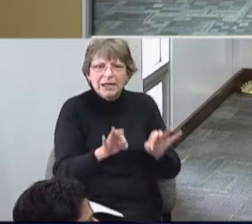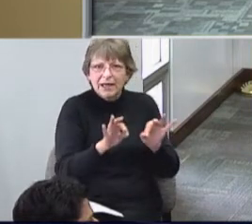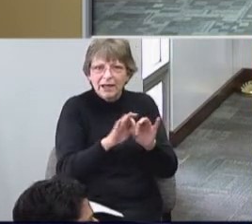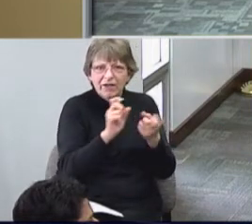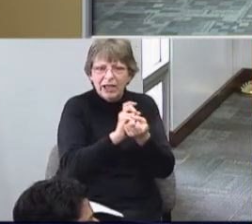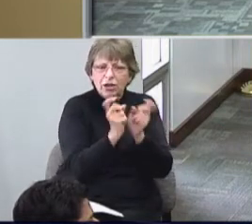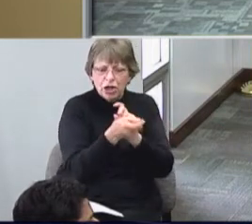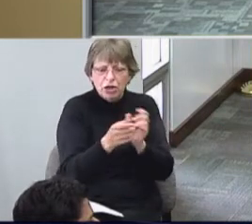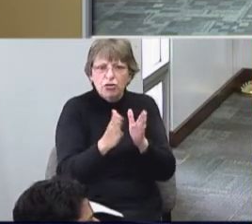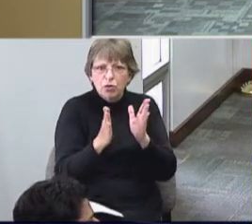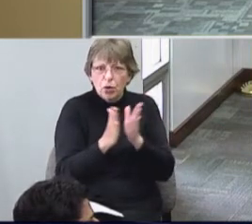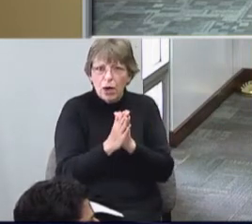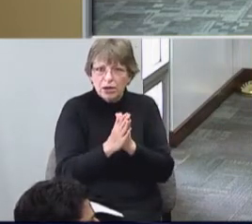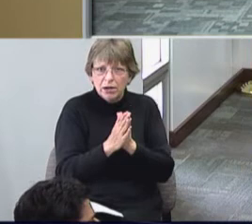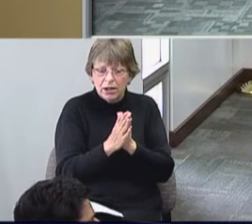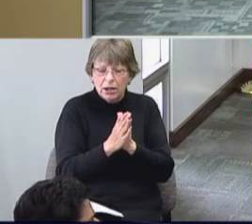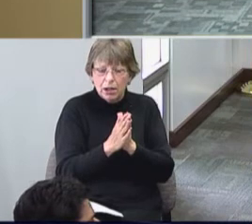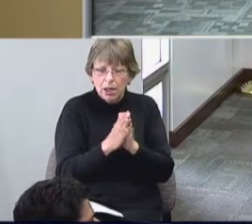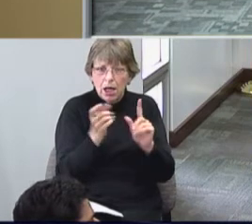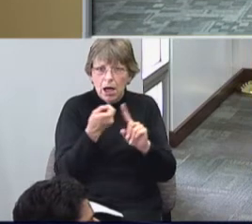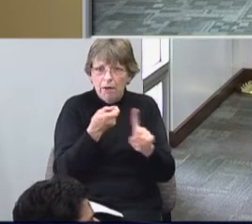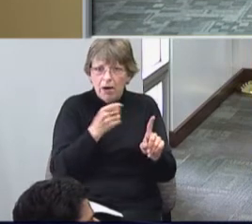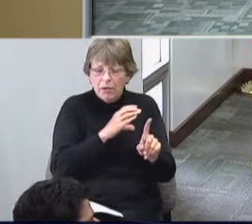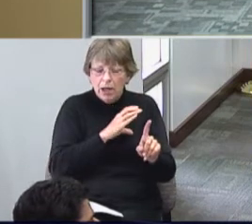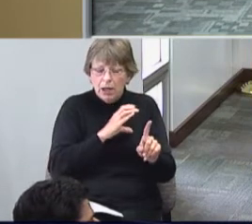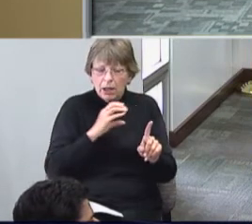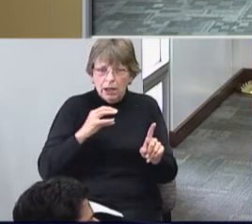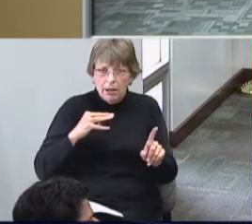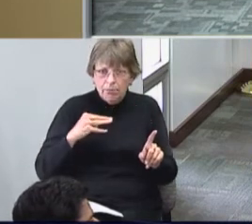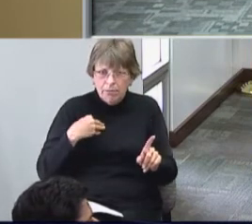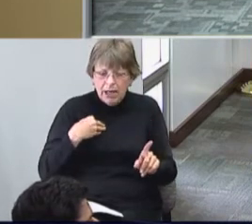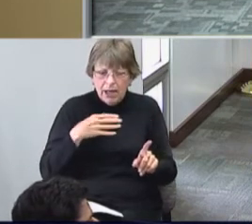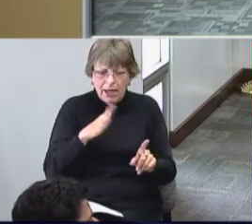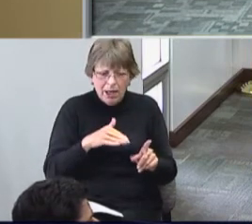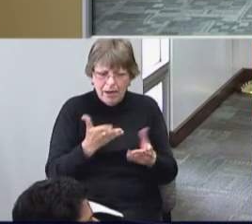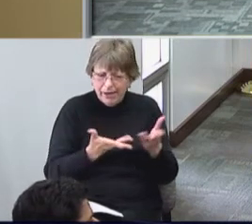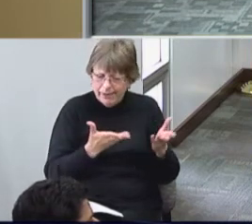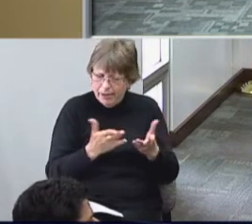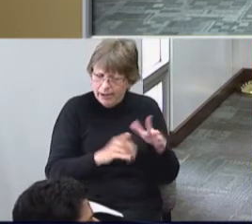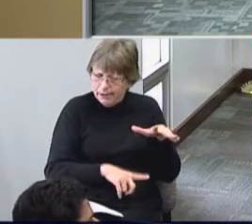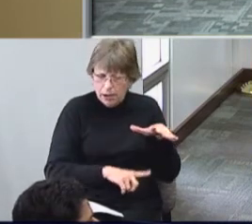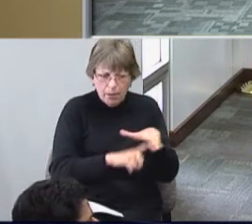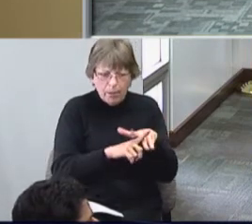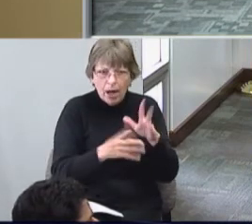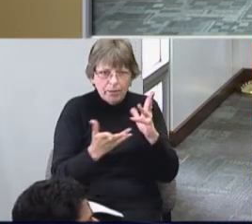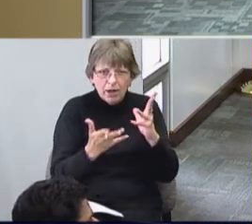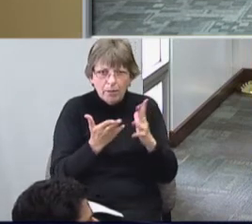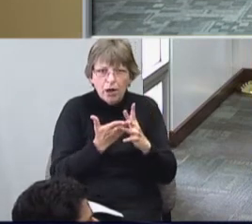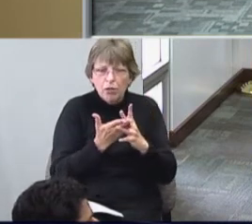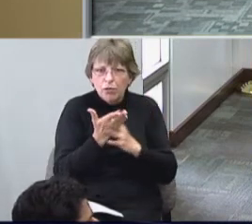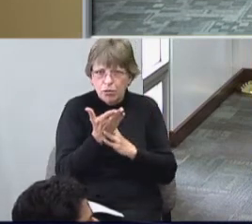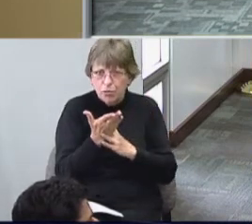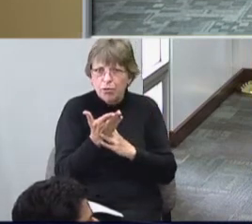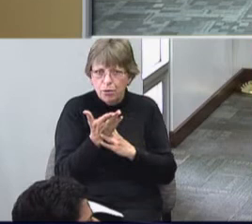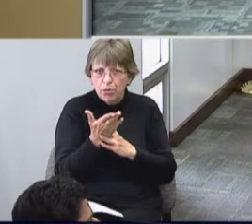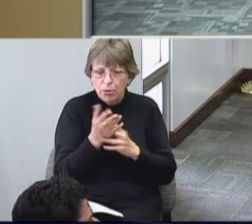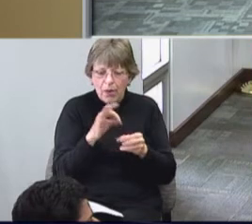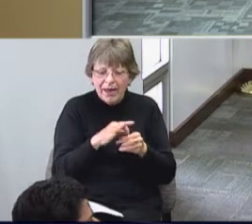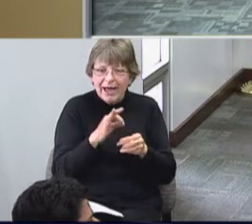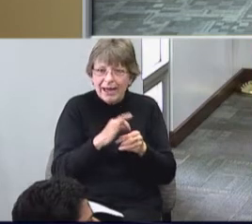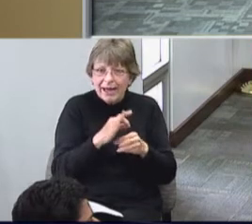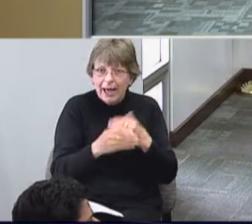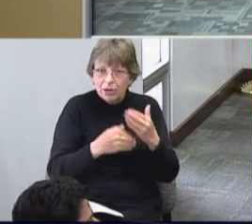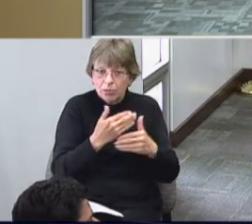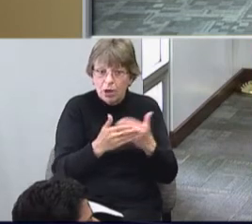changes requested by the committee in things that have come up through the election process. Good